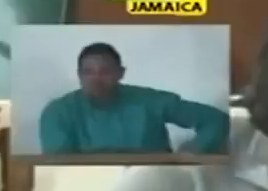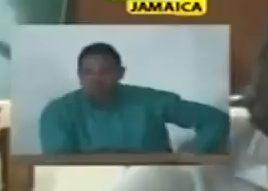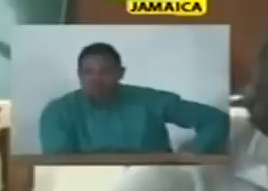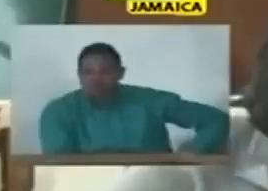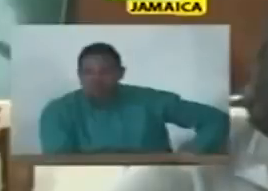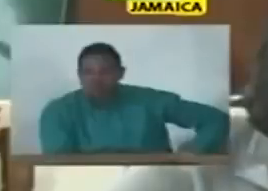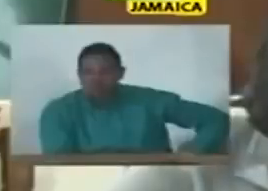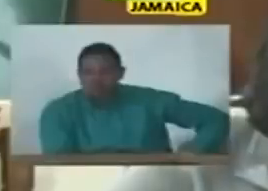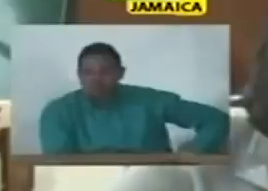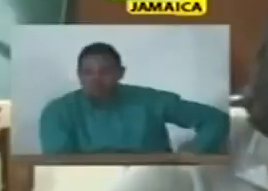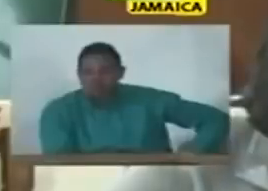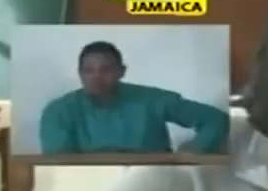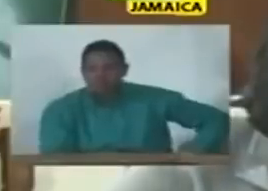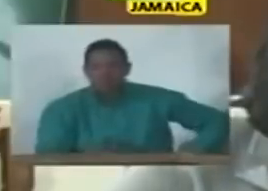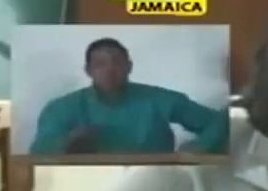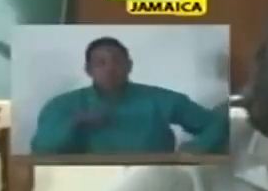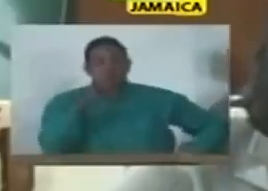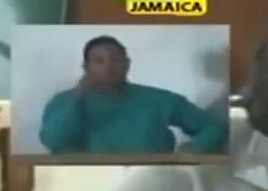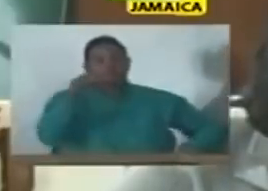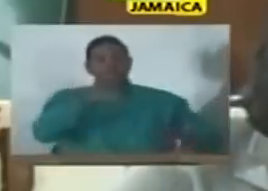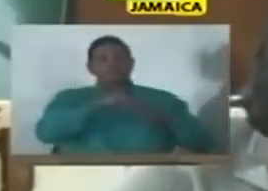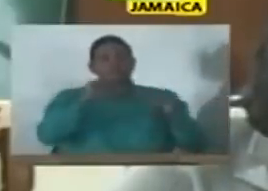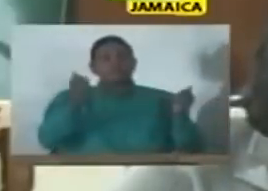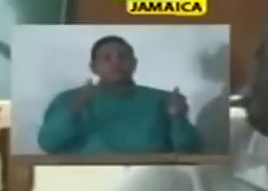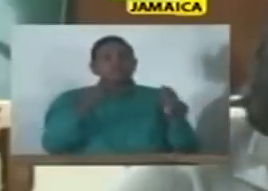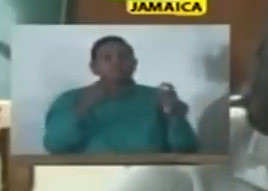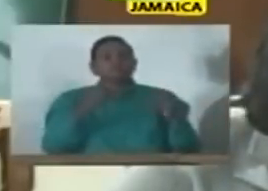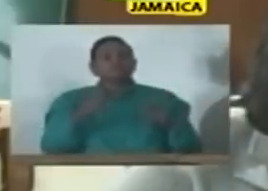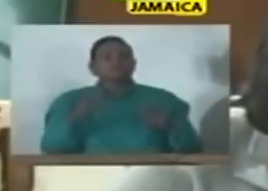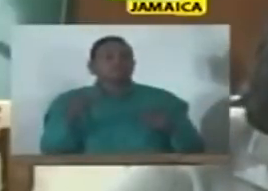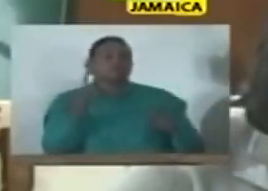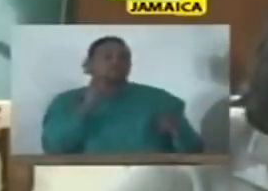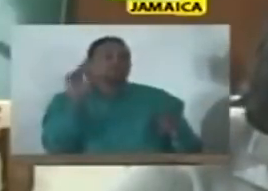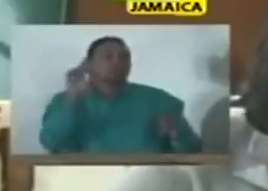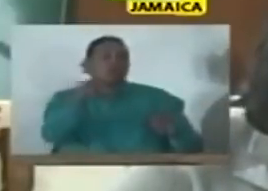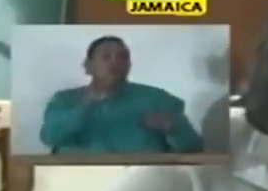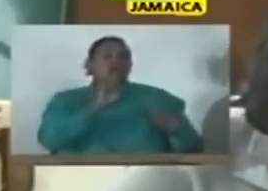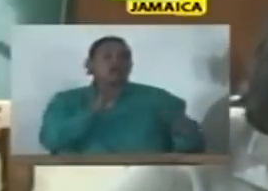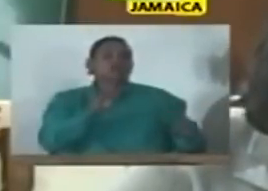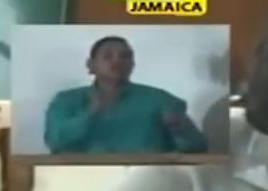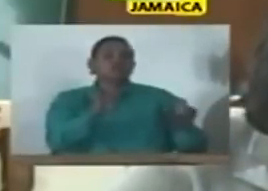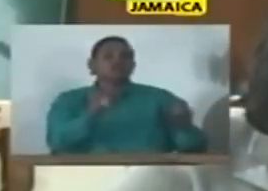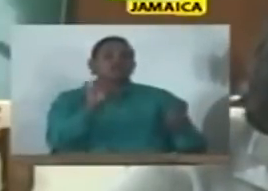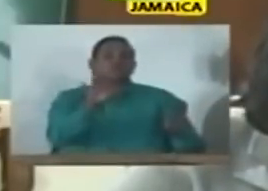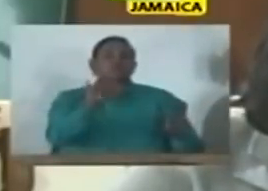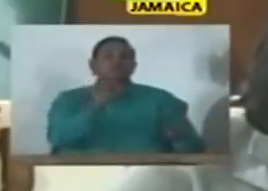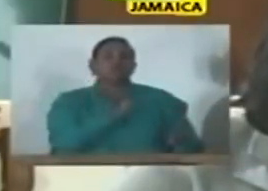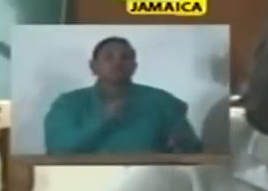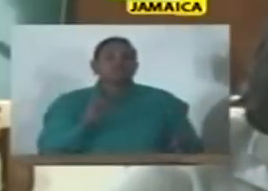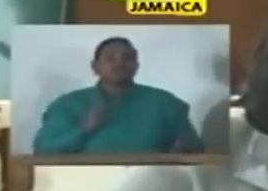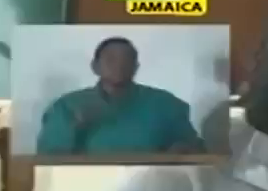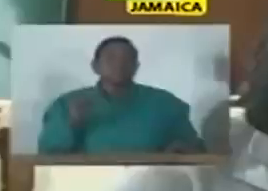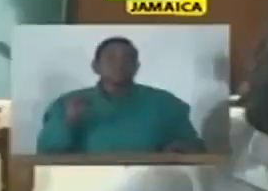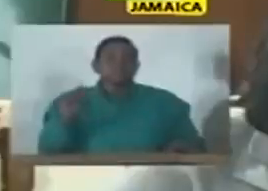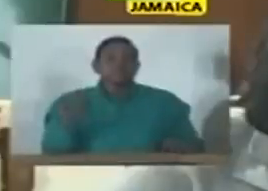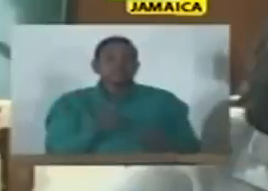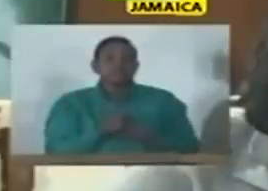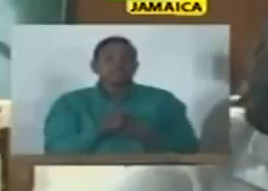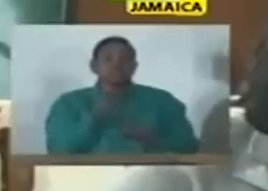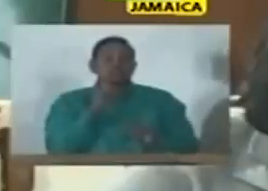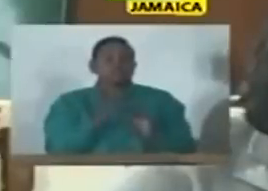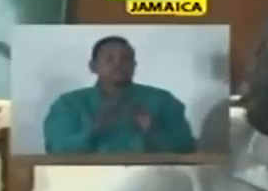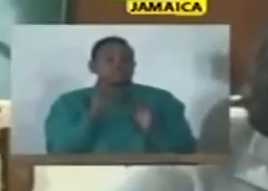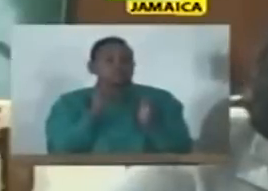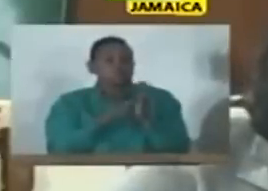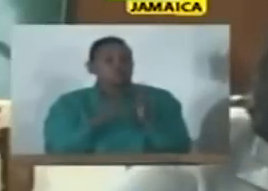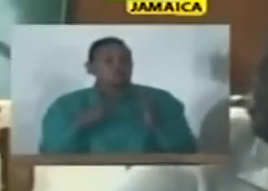the questions posed by Senator Knight, and would simply note that we continue to inquire about the